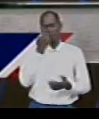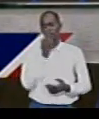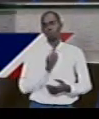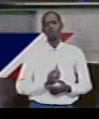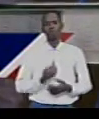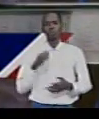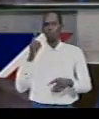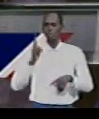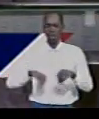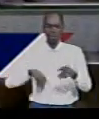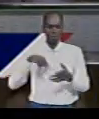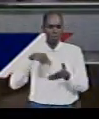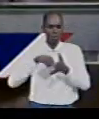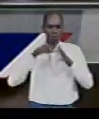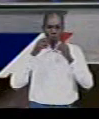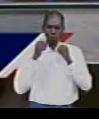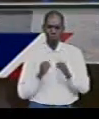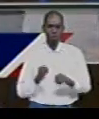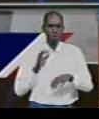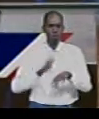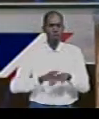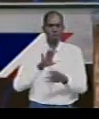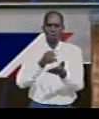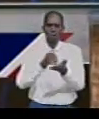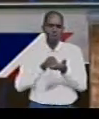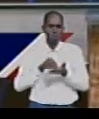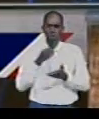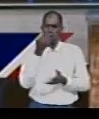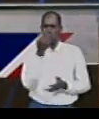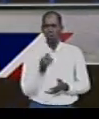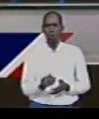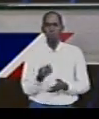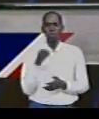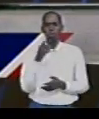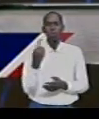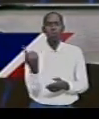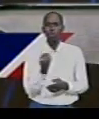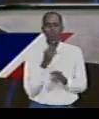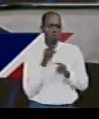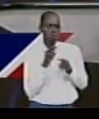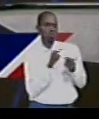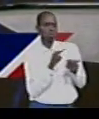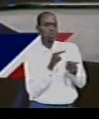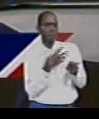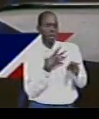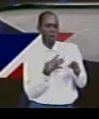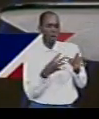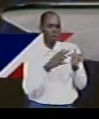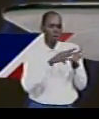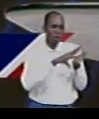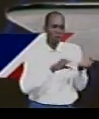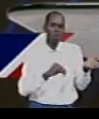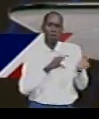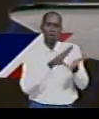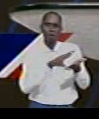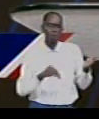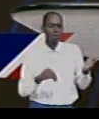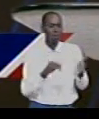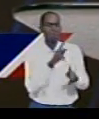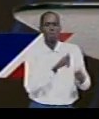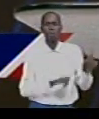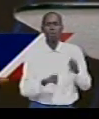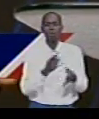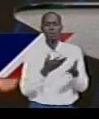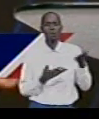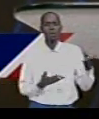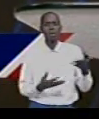firm. You cannot stand without looking at somebody and emulating them and copying